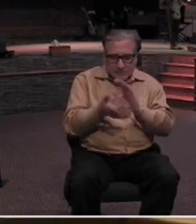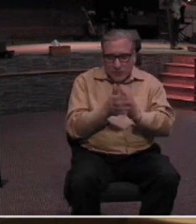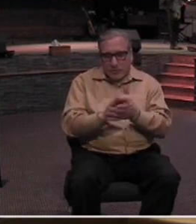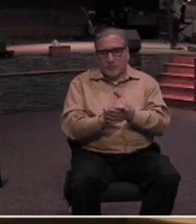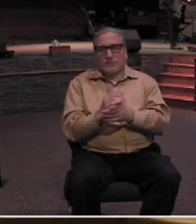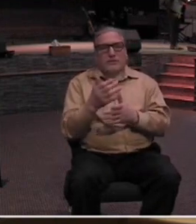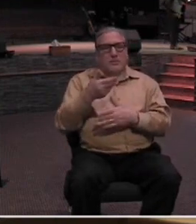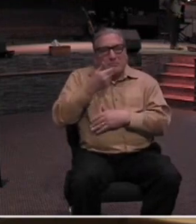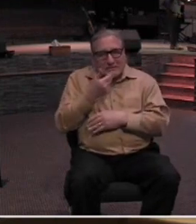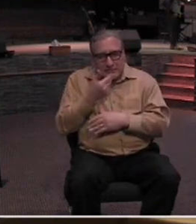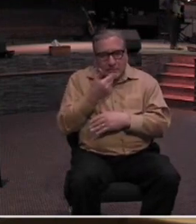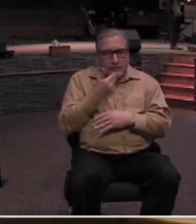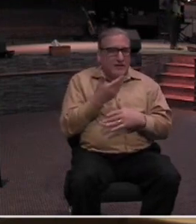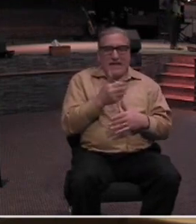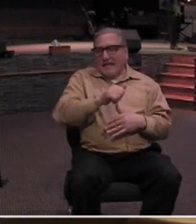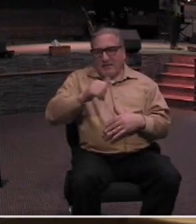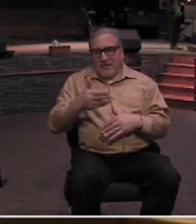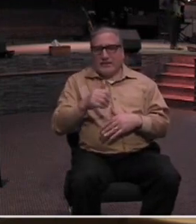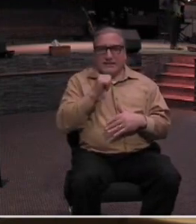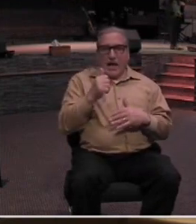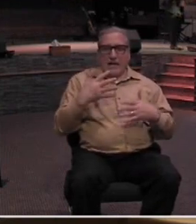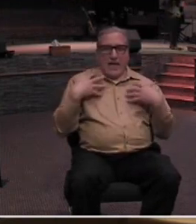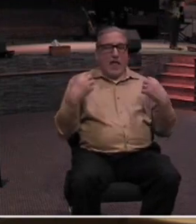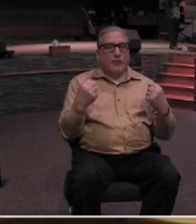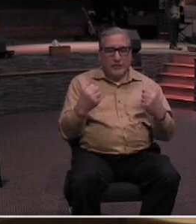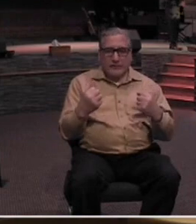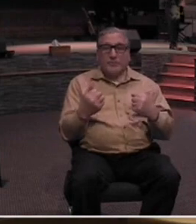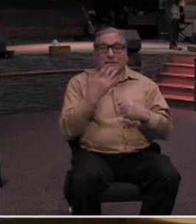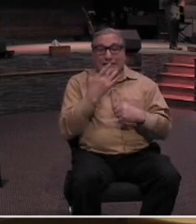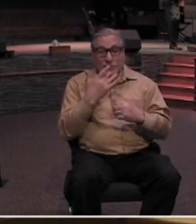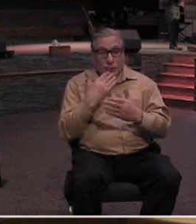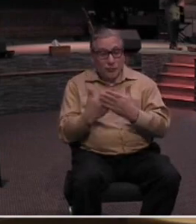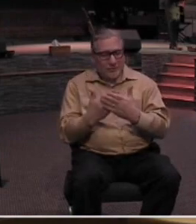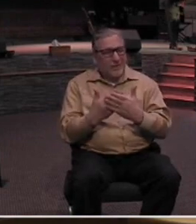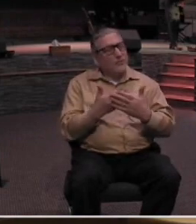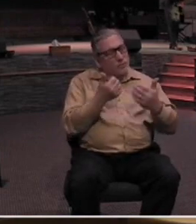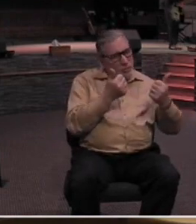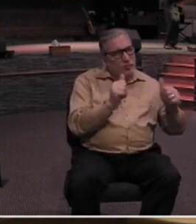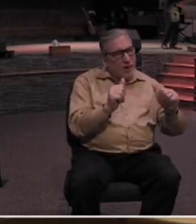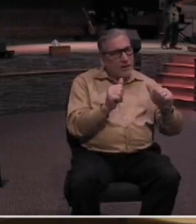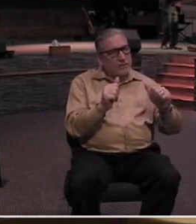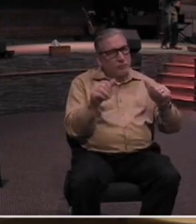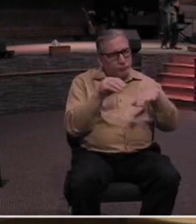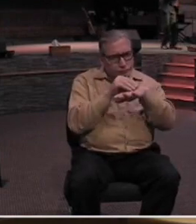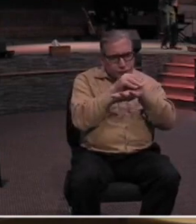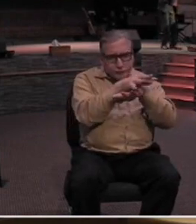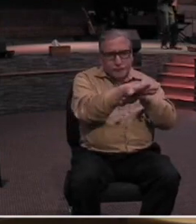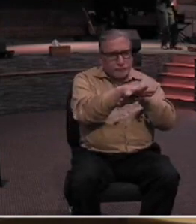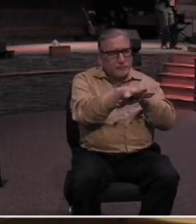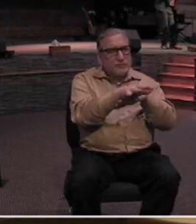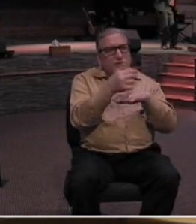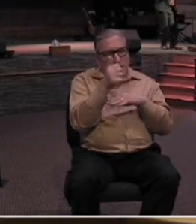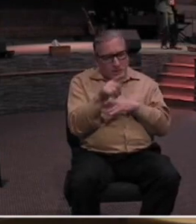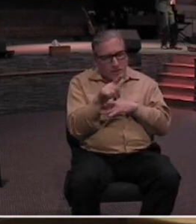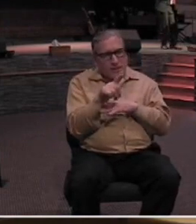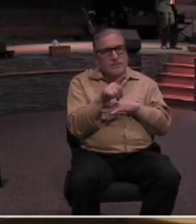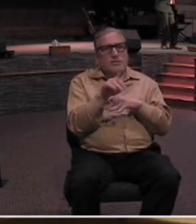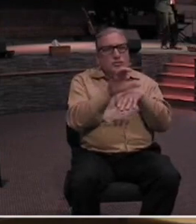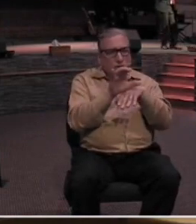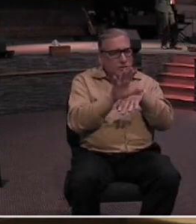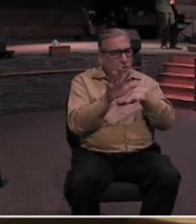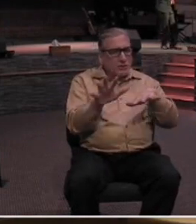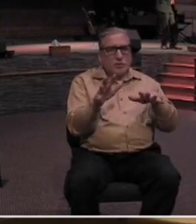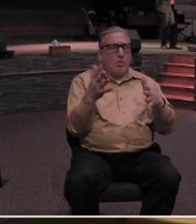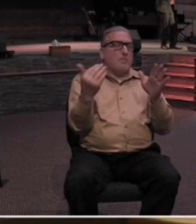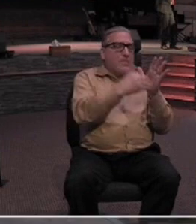unhealthy but tastes good. They were trying to get the Galatians church to get back into bondage.